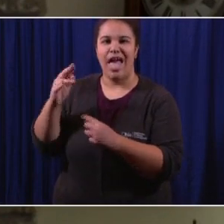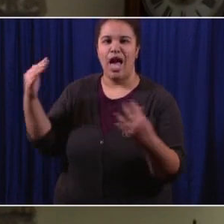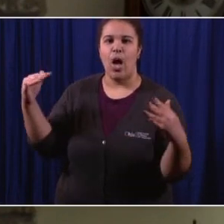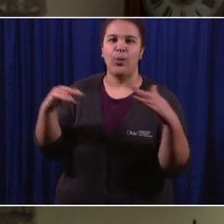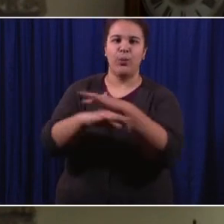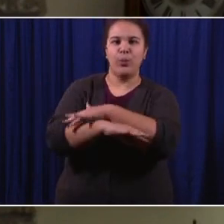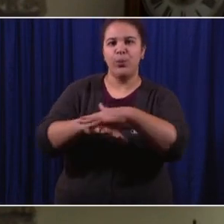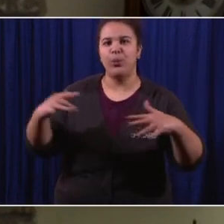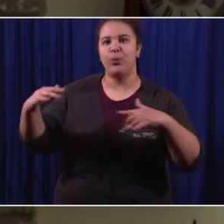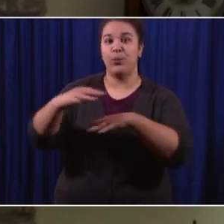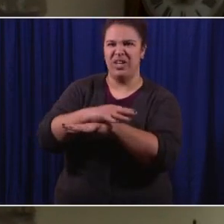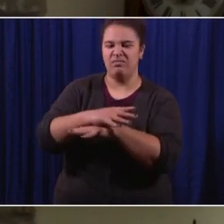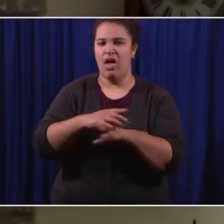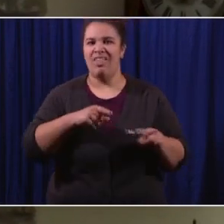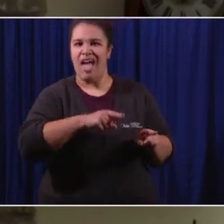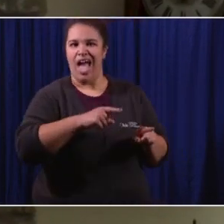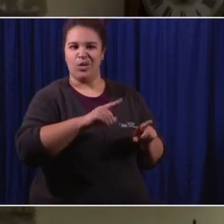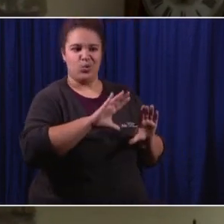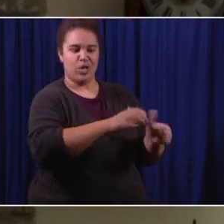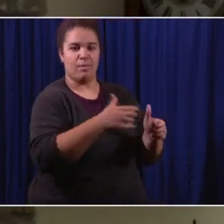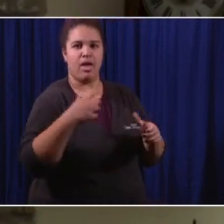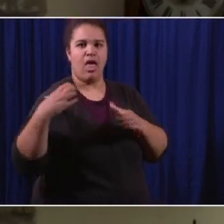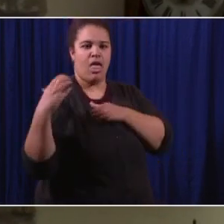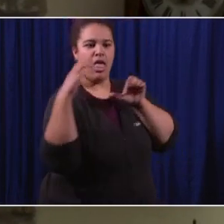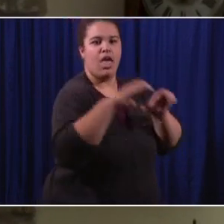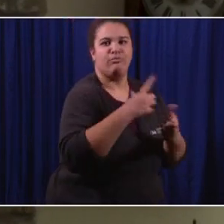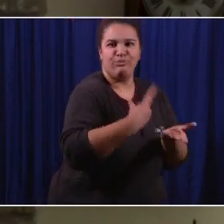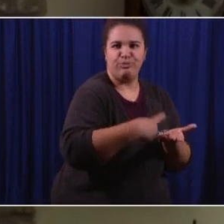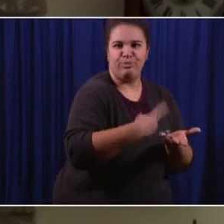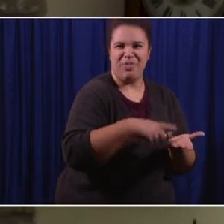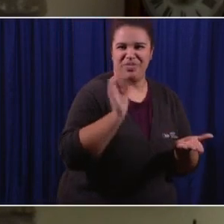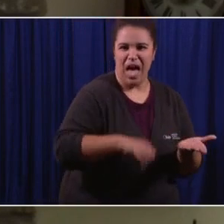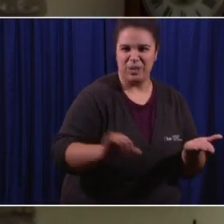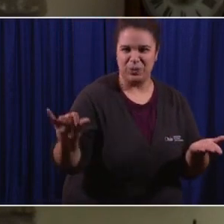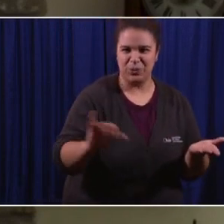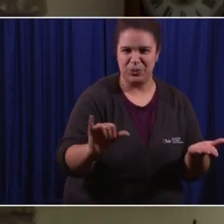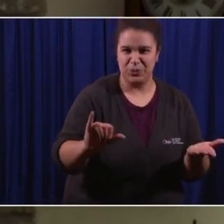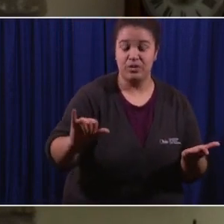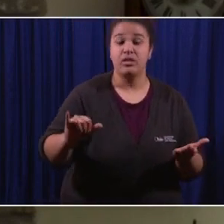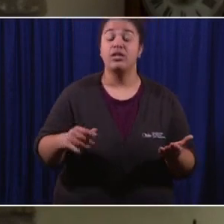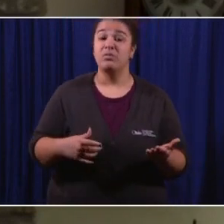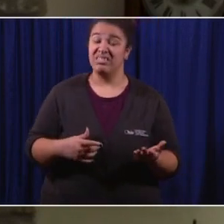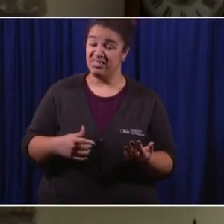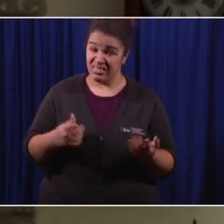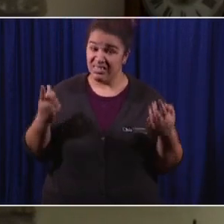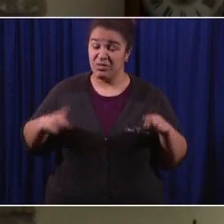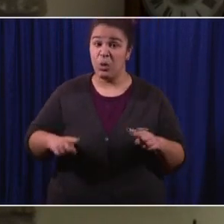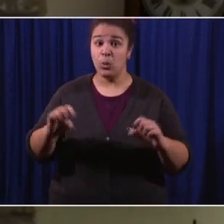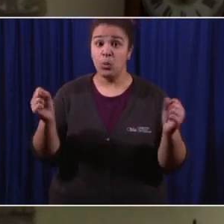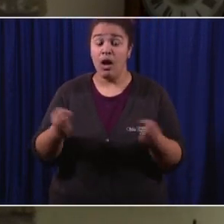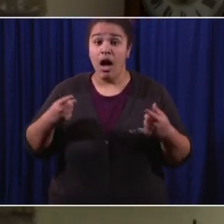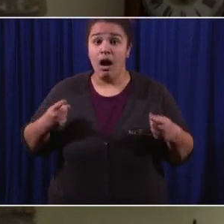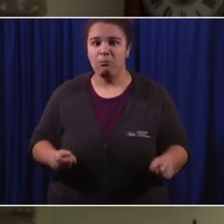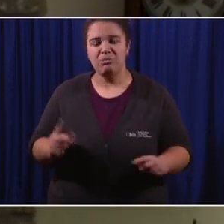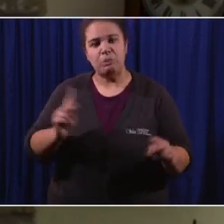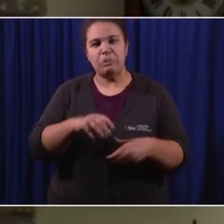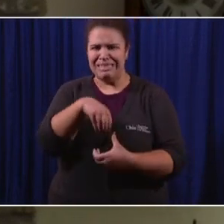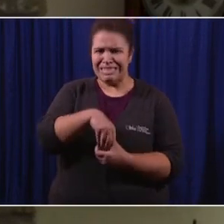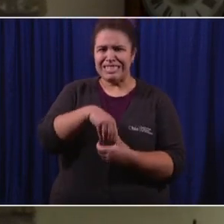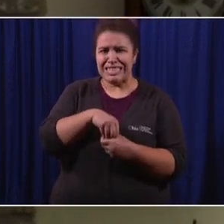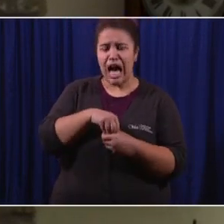back inside, and they're inside virtually all the time. The importance of that ventilation being